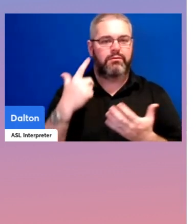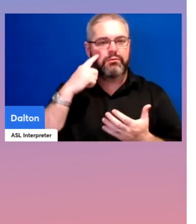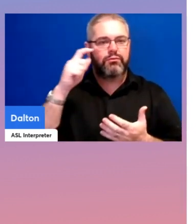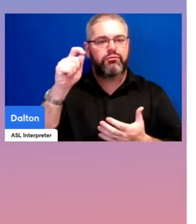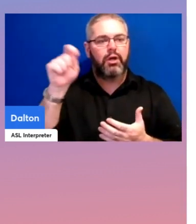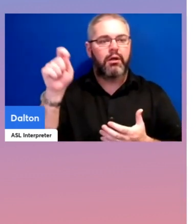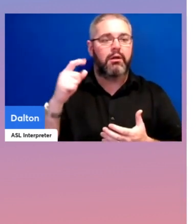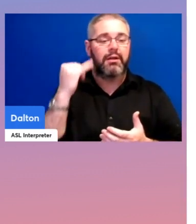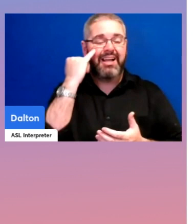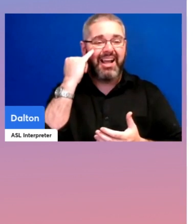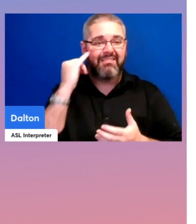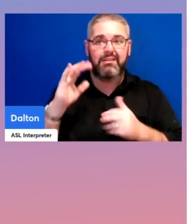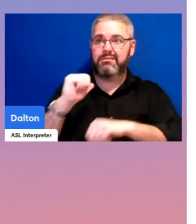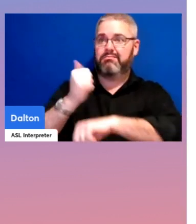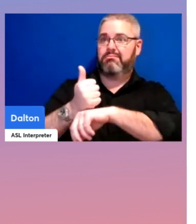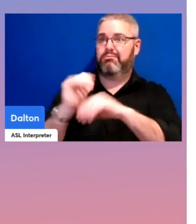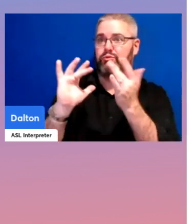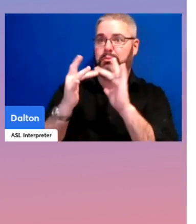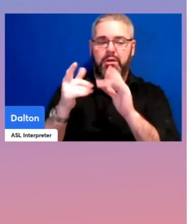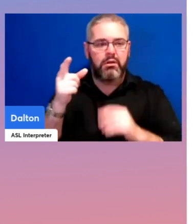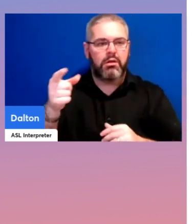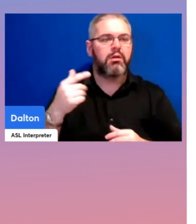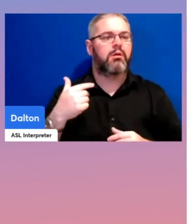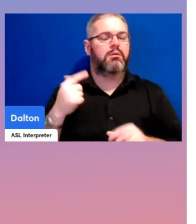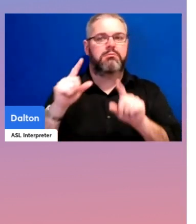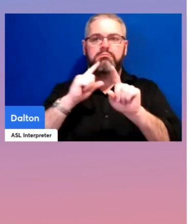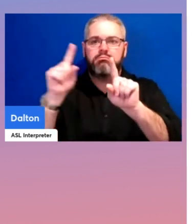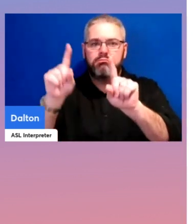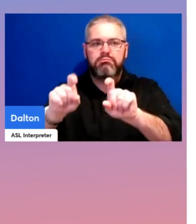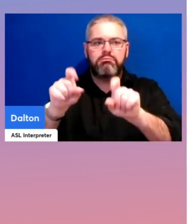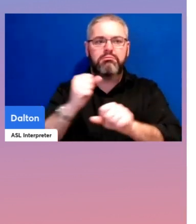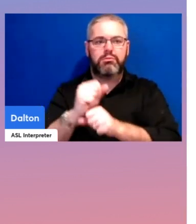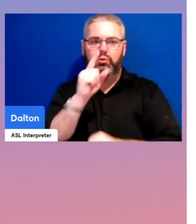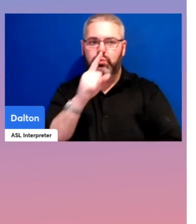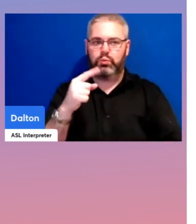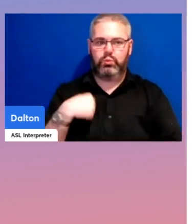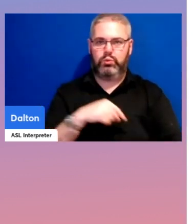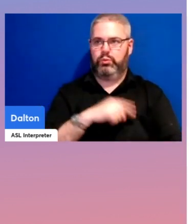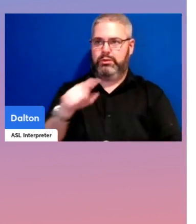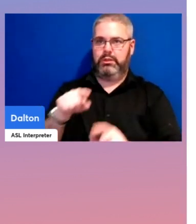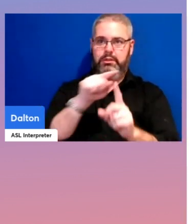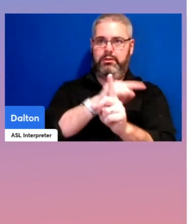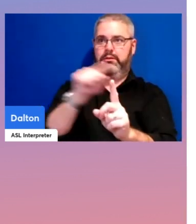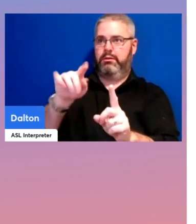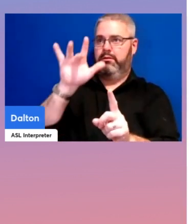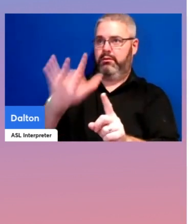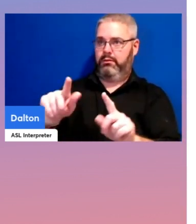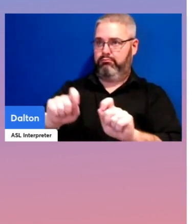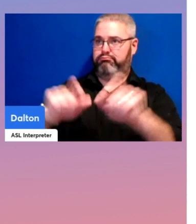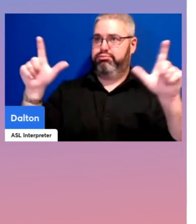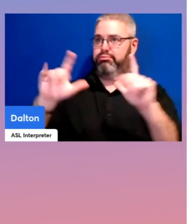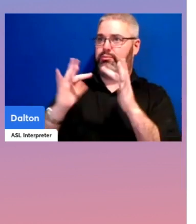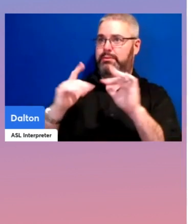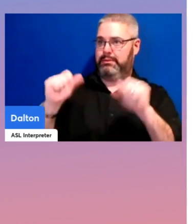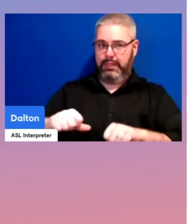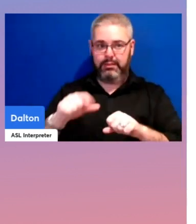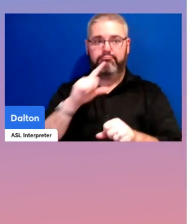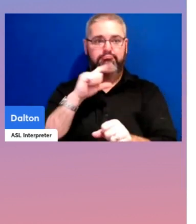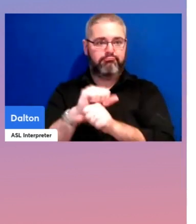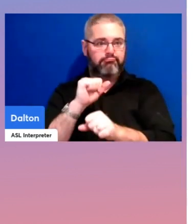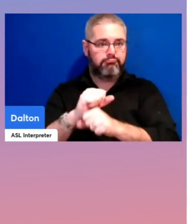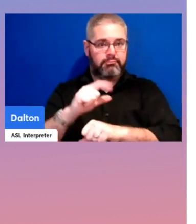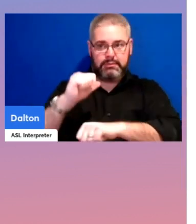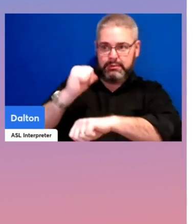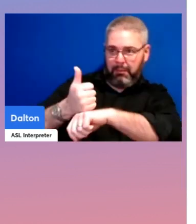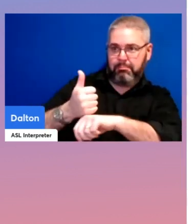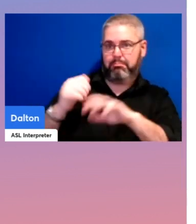set up a website, we might want to have a test to make sure that we can reach the website once it is set up.